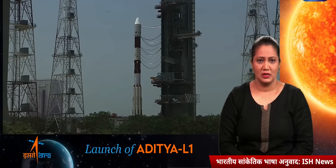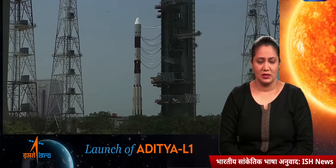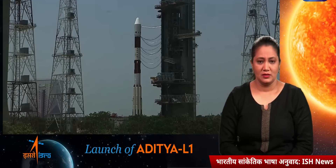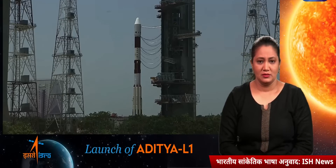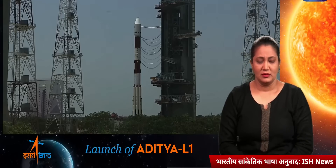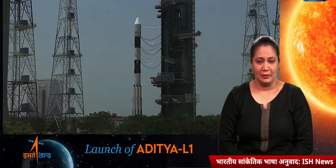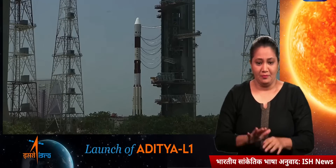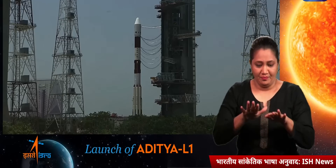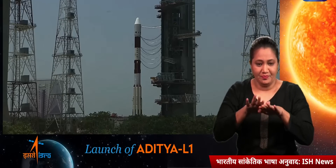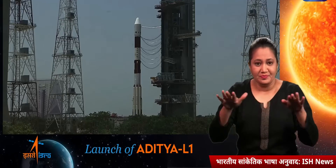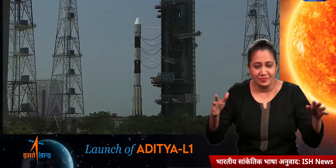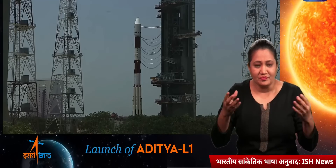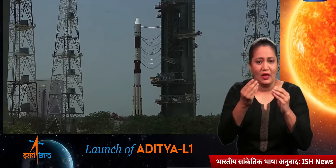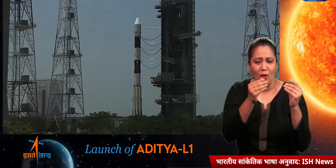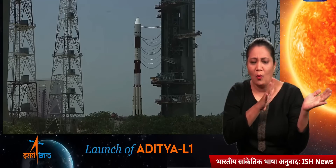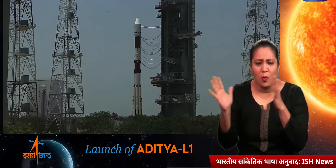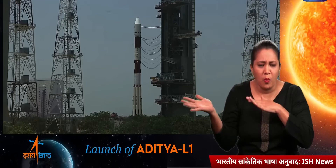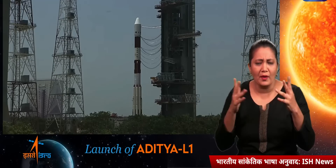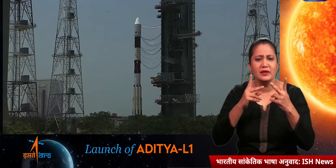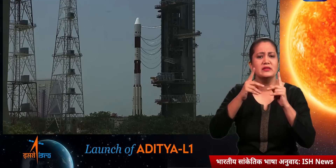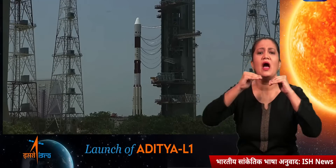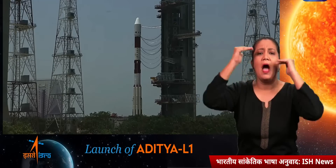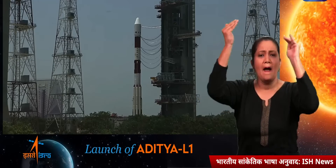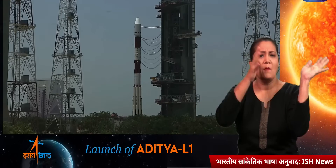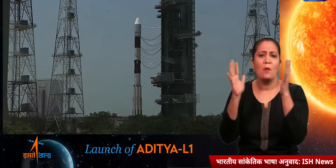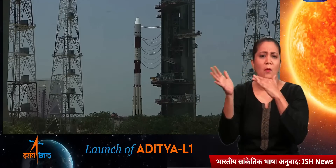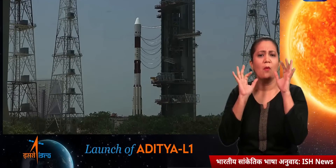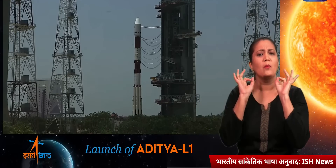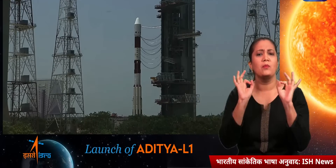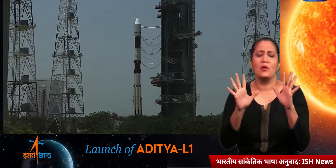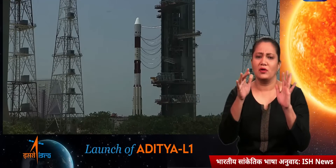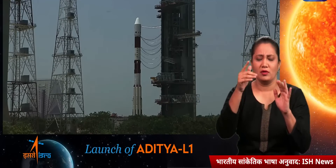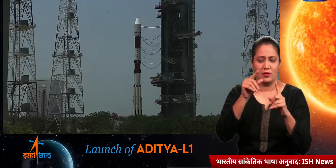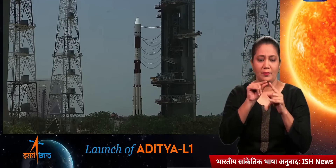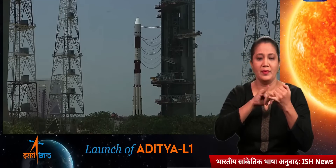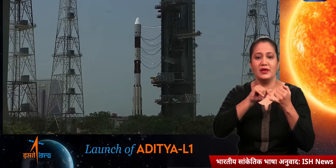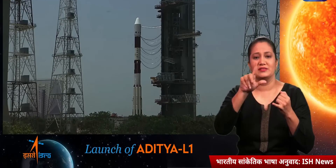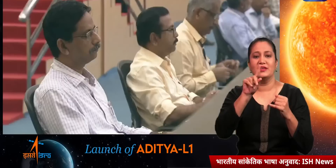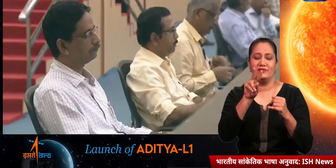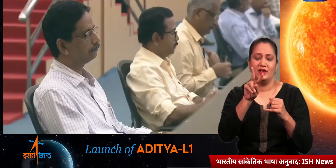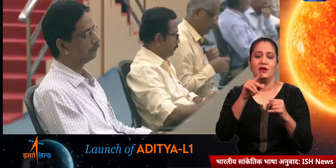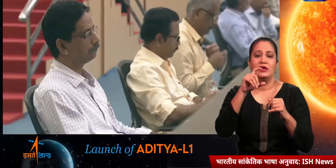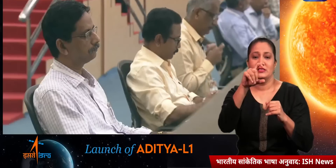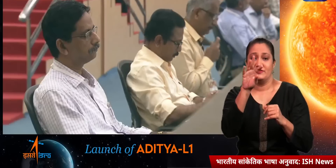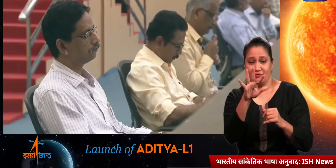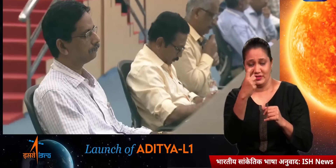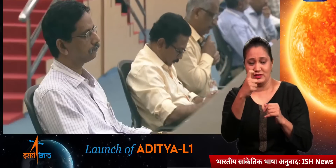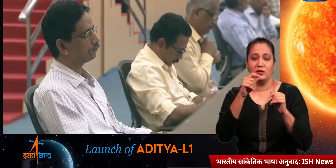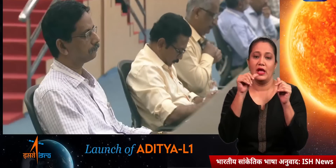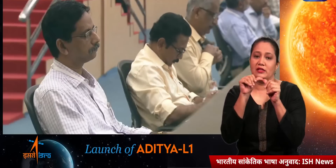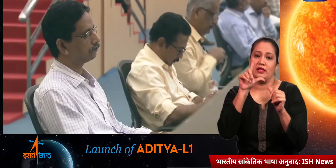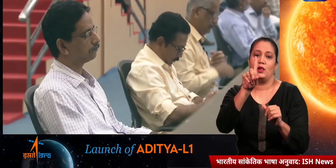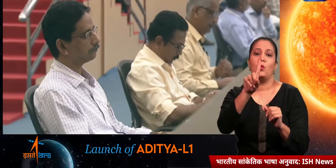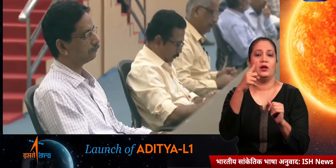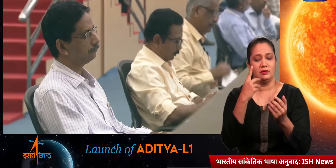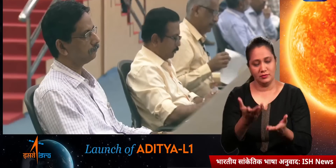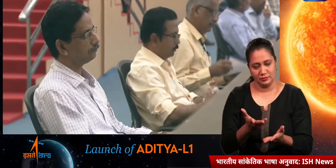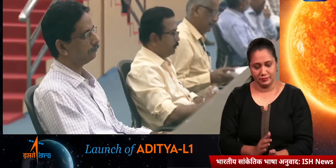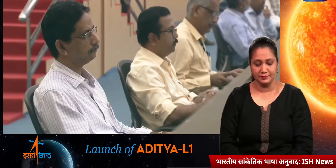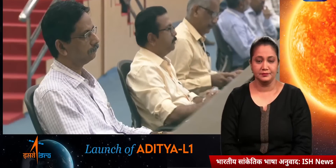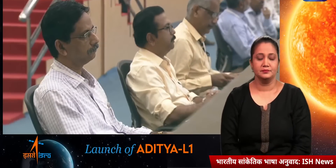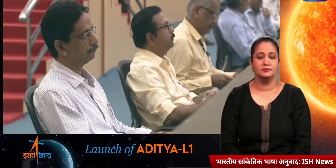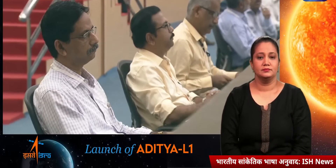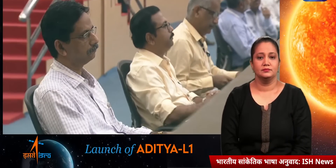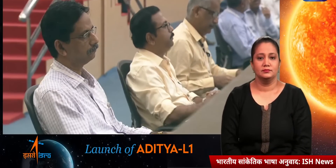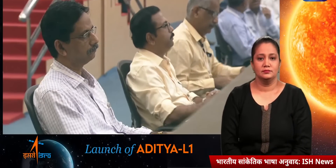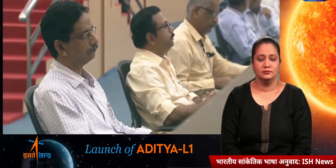Ground winds will be benign and upper winds also are benign for the flight of PSLV C-57 Aditya L1 mission.